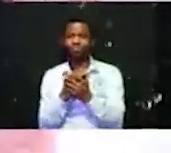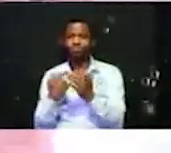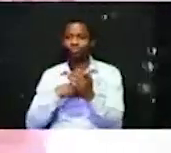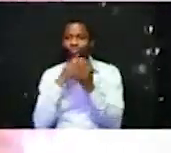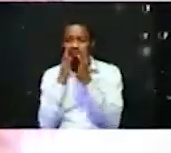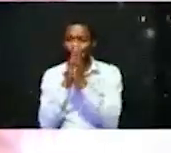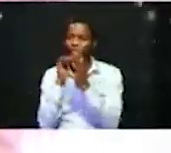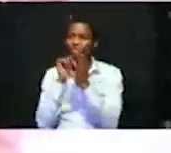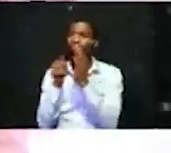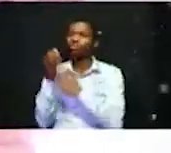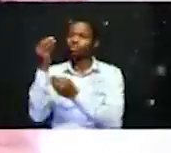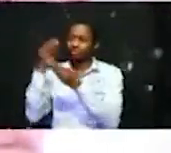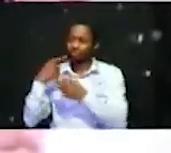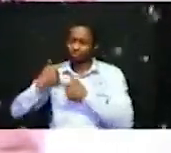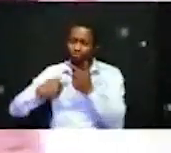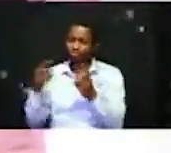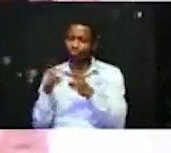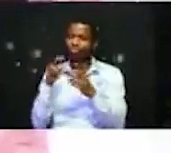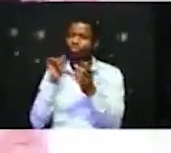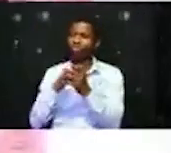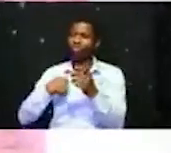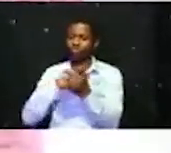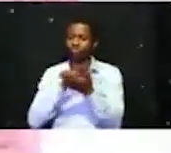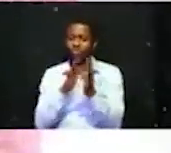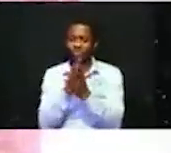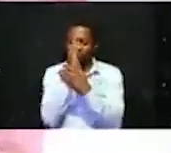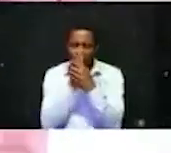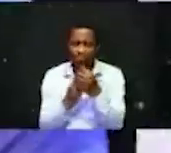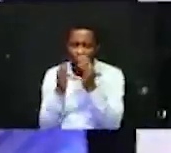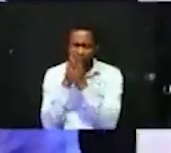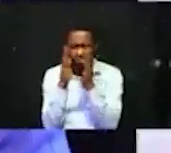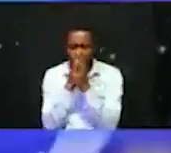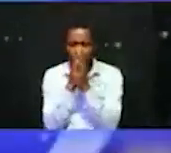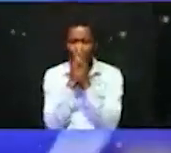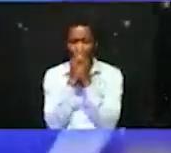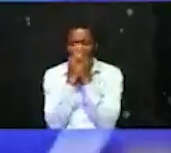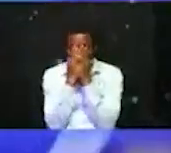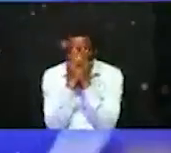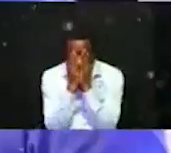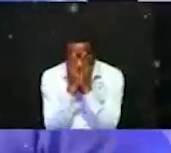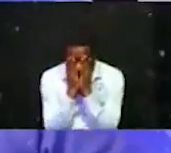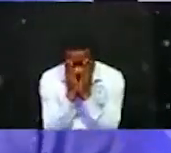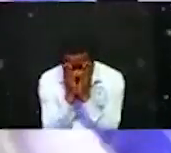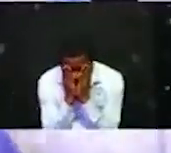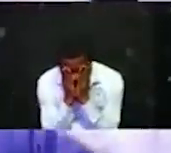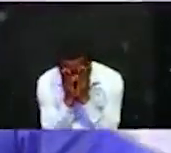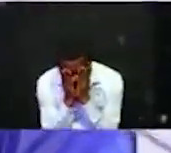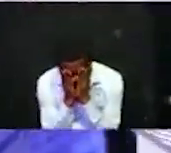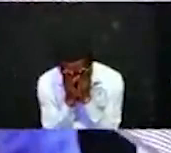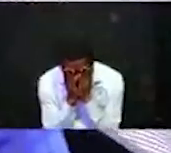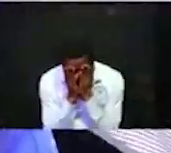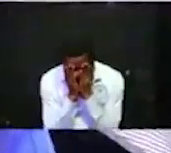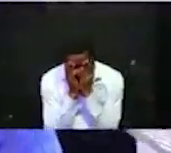need this grace to humble ourselves in the name of Jesus. Shall we pray?